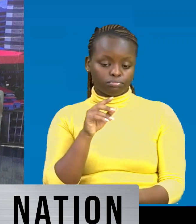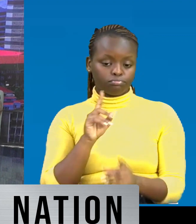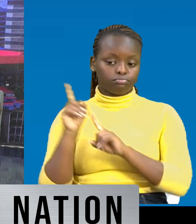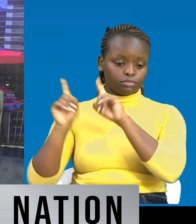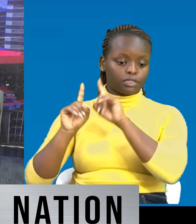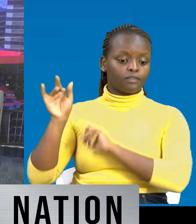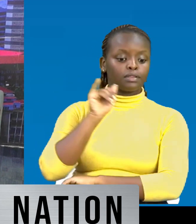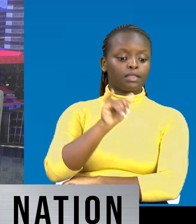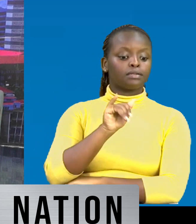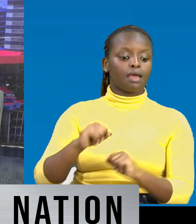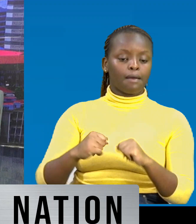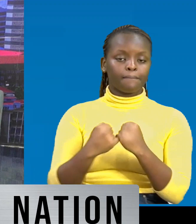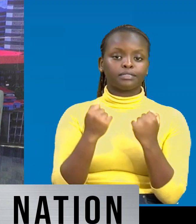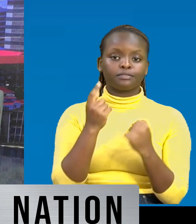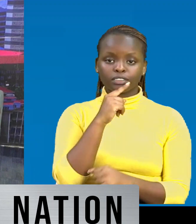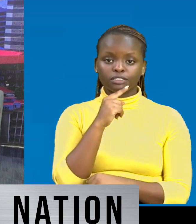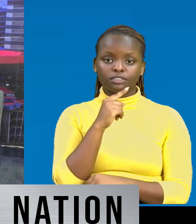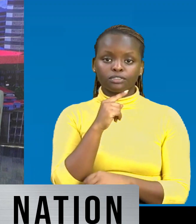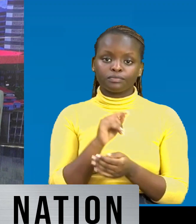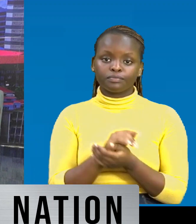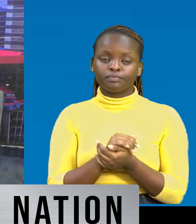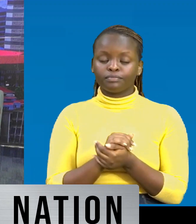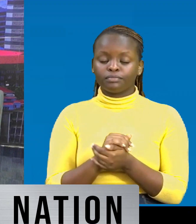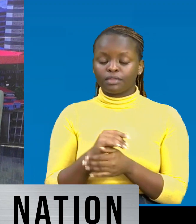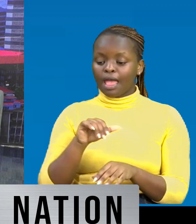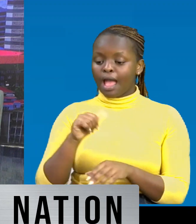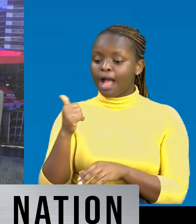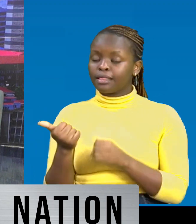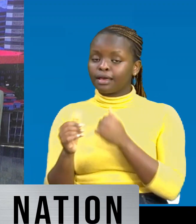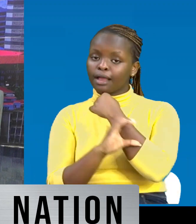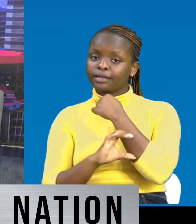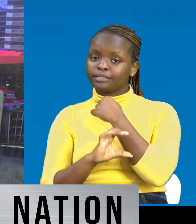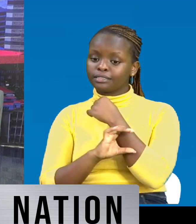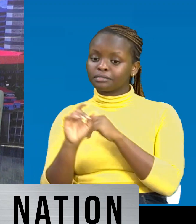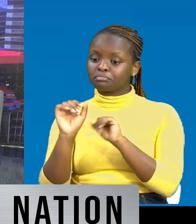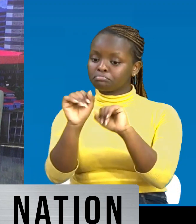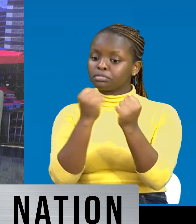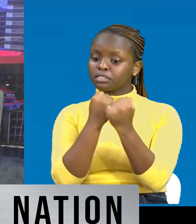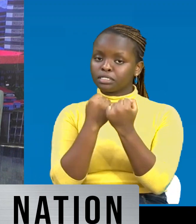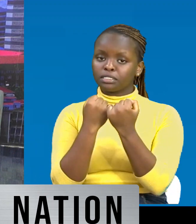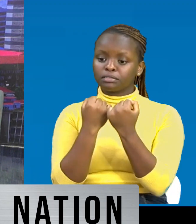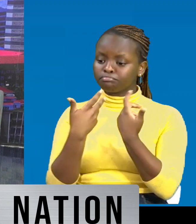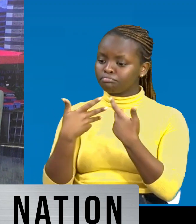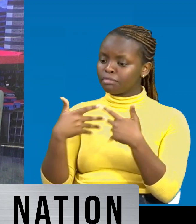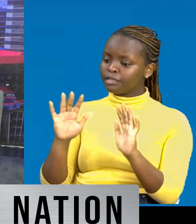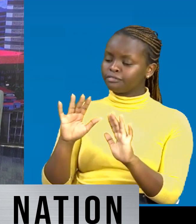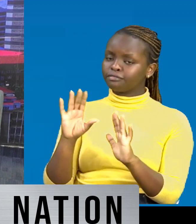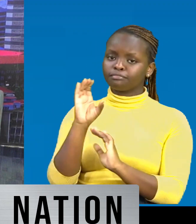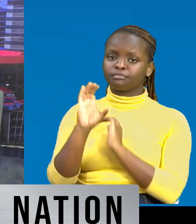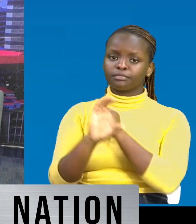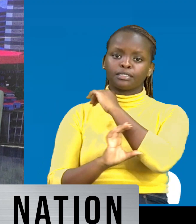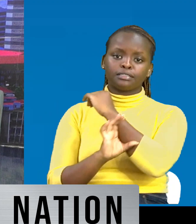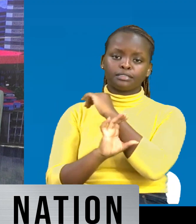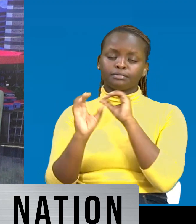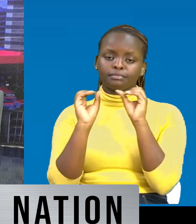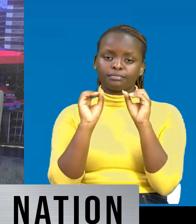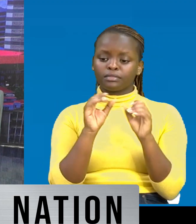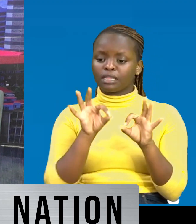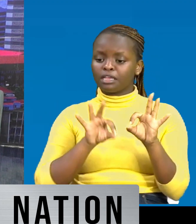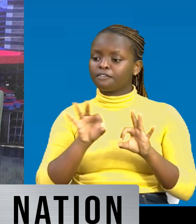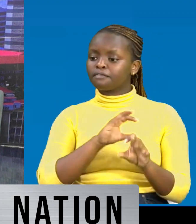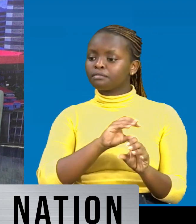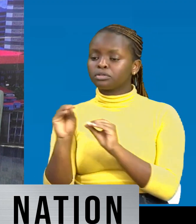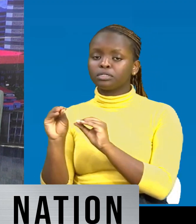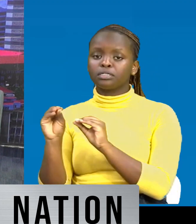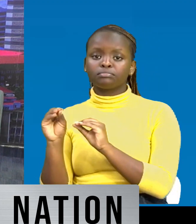these issues dealt with. In other countries, Jonah, a president may not just go leave a country. If you are going,